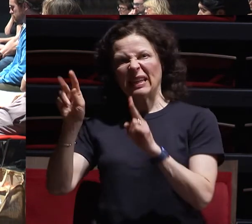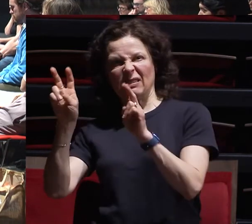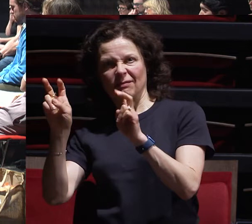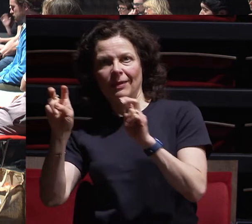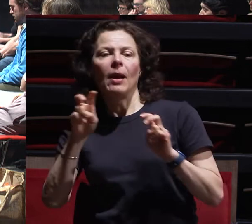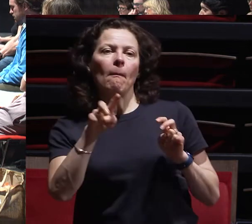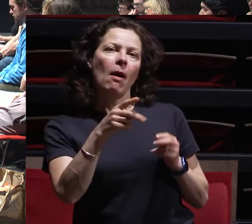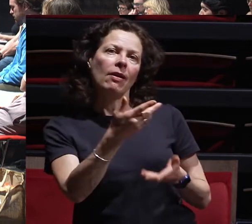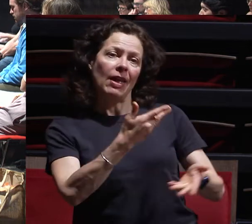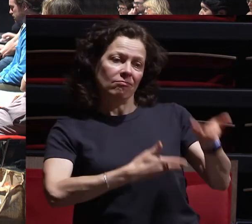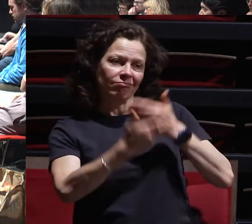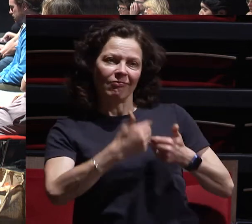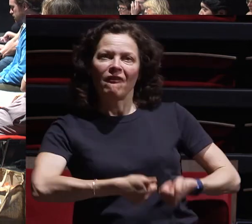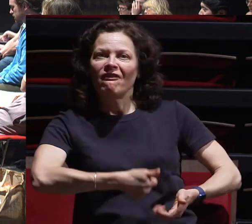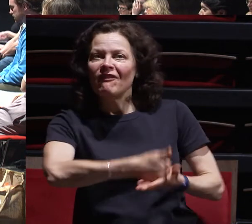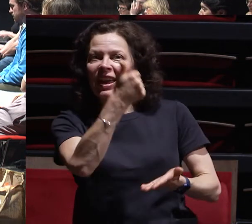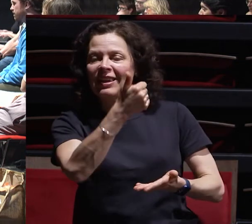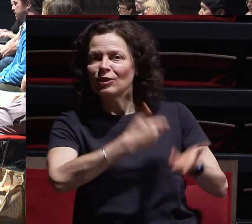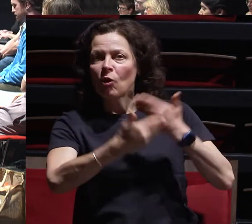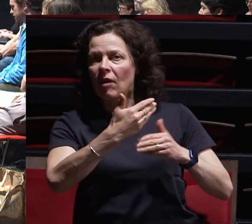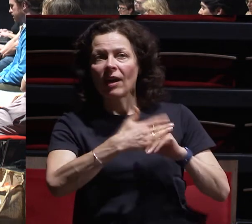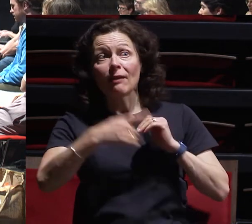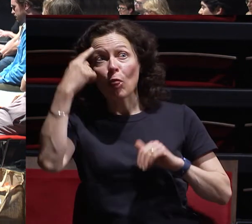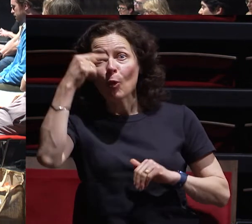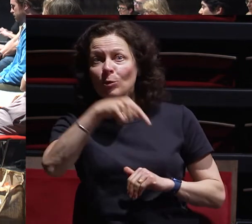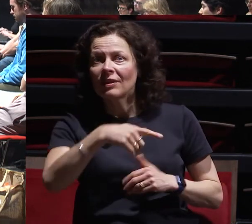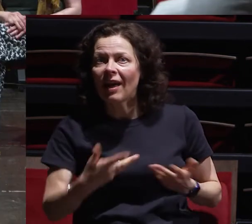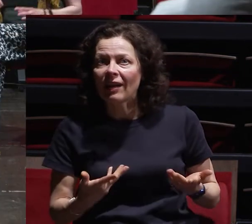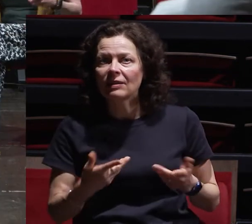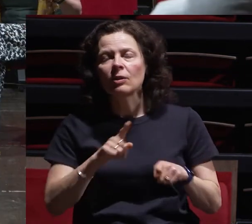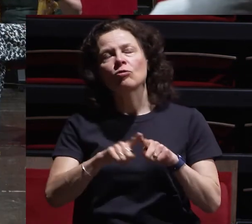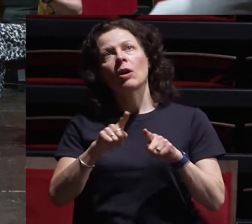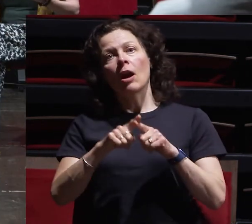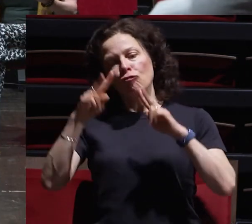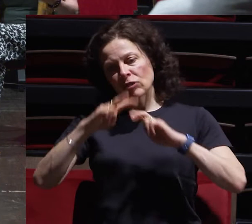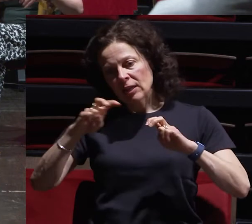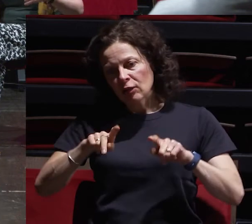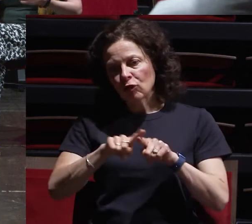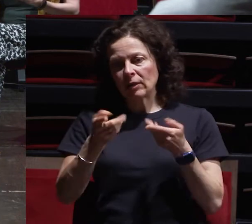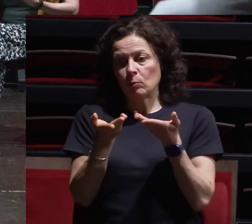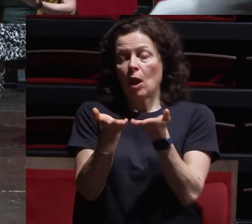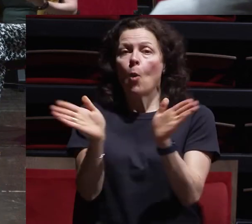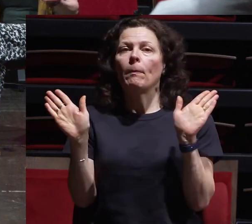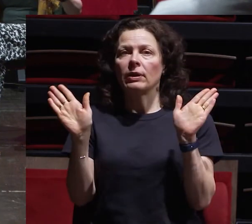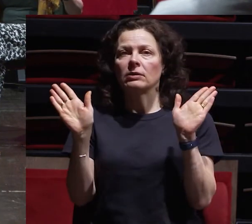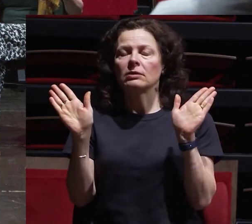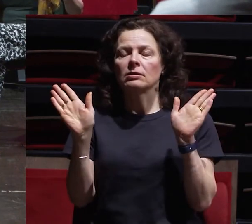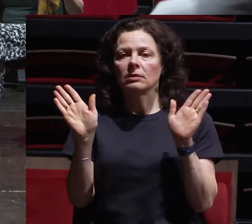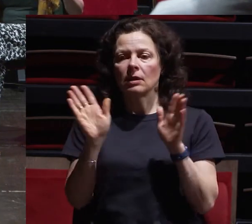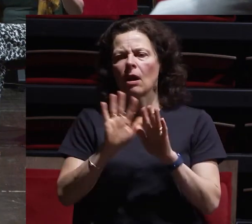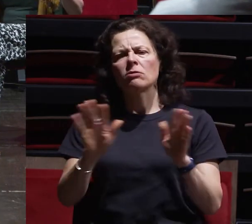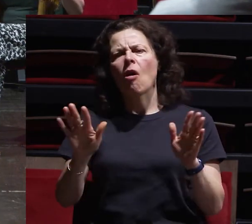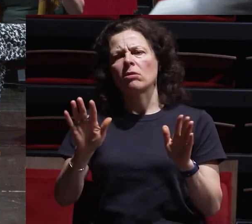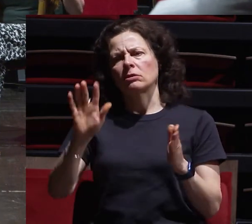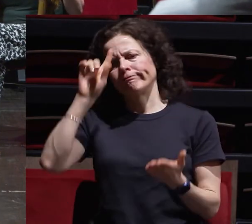so, normally they don't, but they'll tell me a great story about something else that I had never even thought of. So I think actually in any research, just being as open as possible